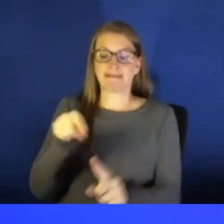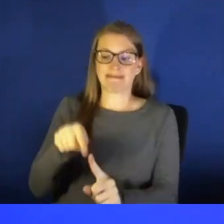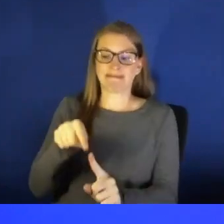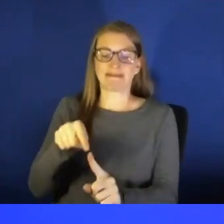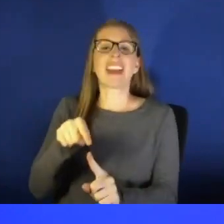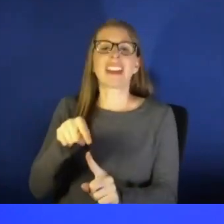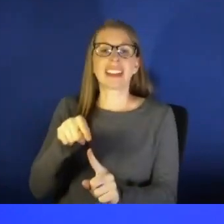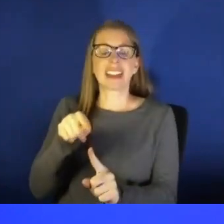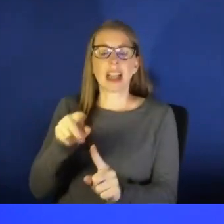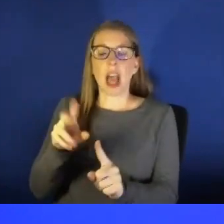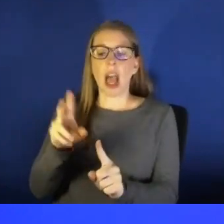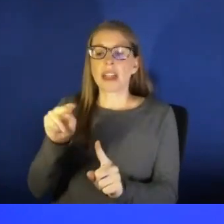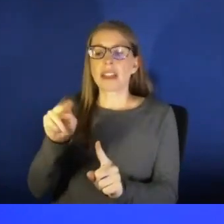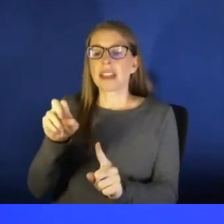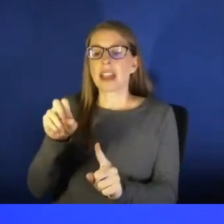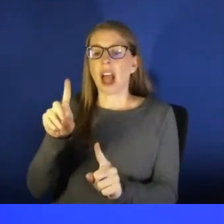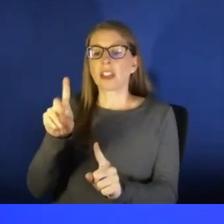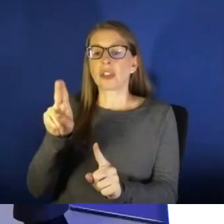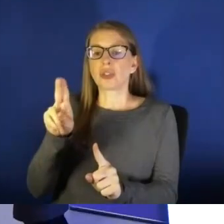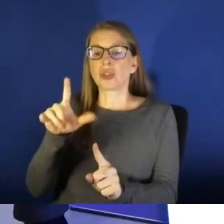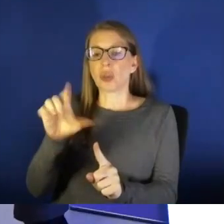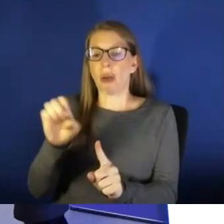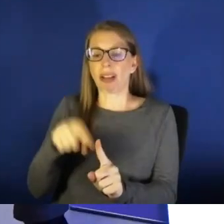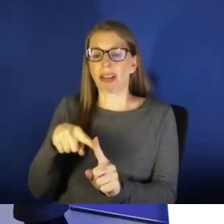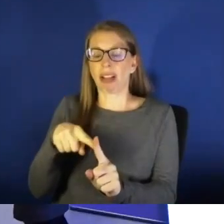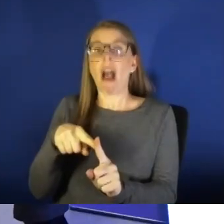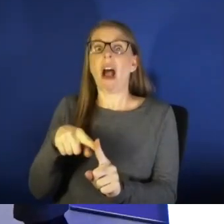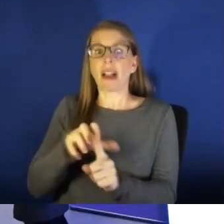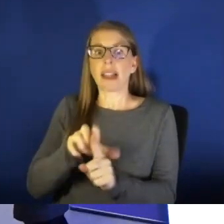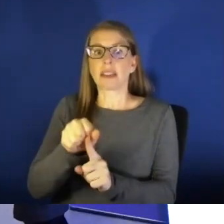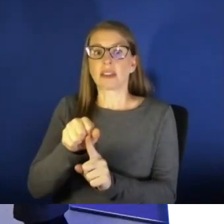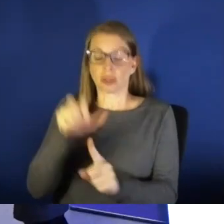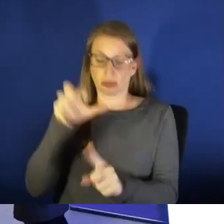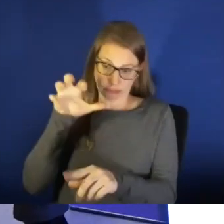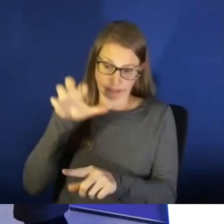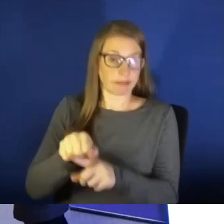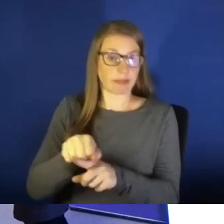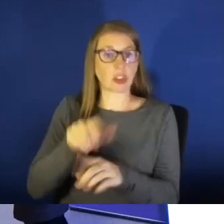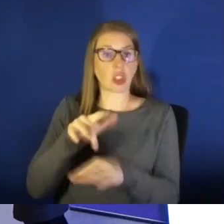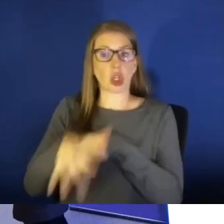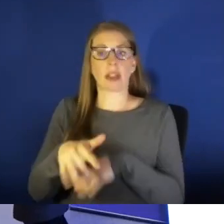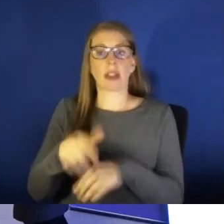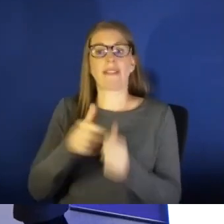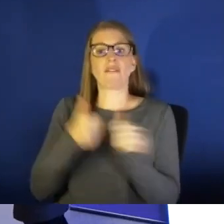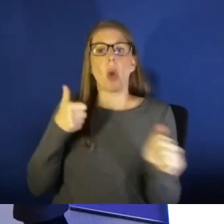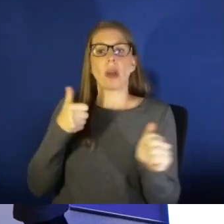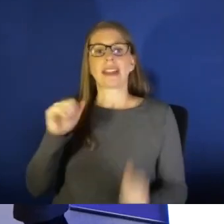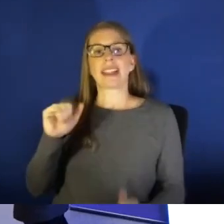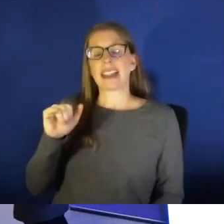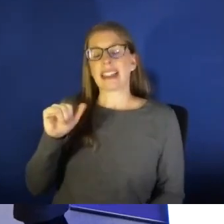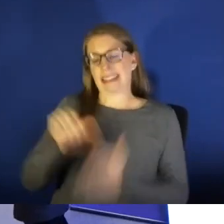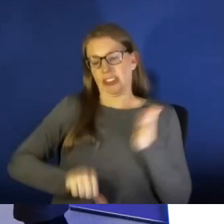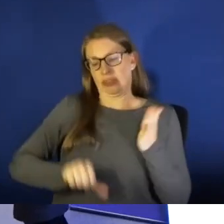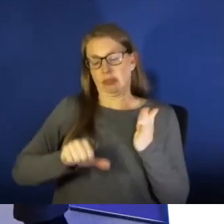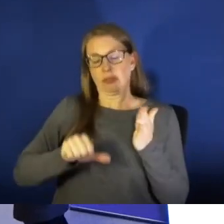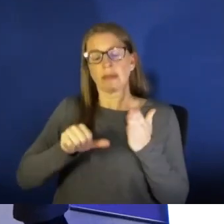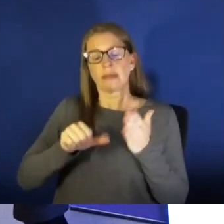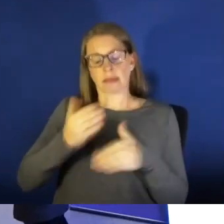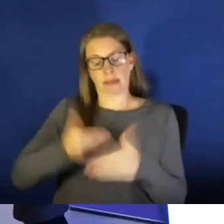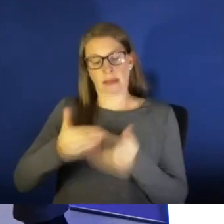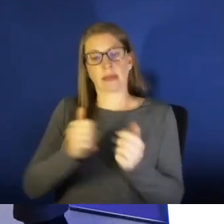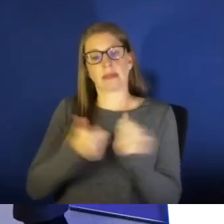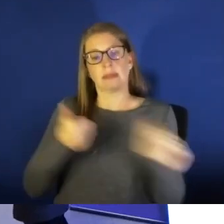not, because you don't want unnecessary procedures. That was my question. Yeah. Is the idea to try to avoid invasive procedures Correct. at all costs? Correct. It's a quality